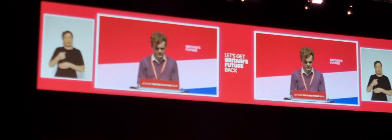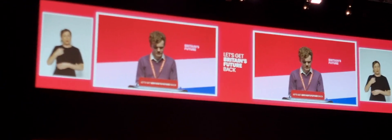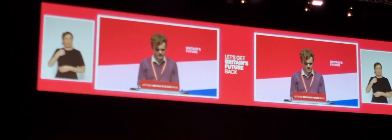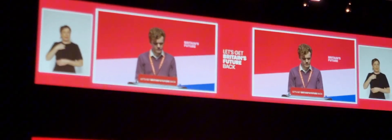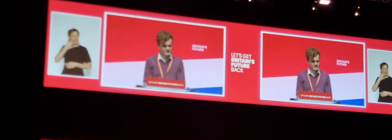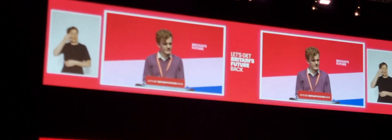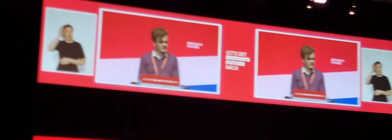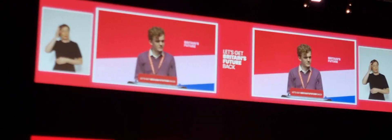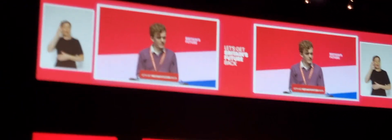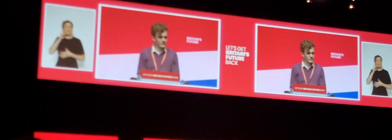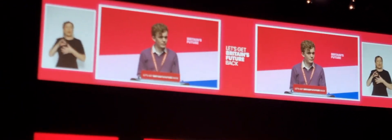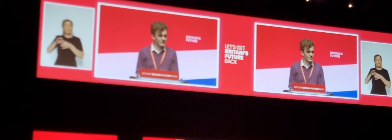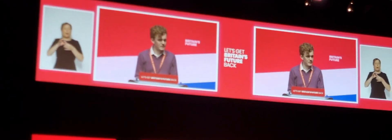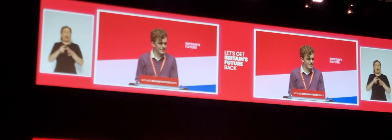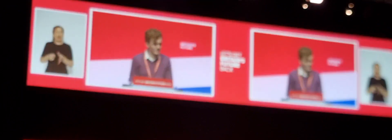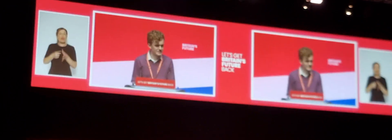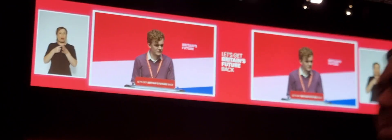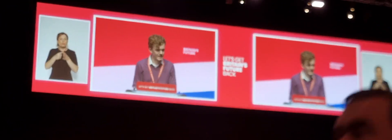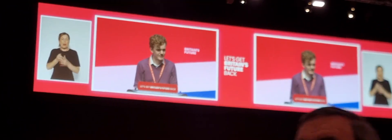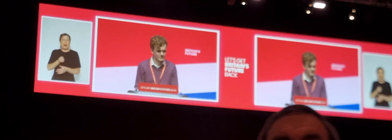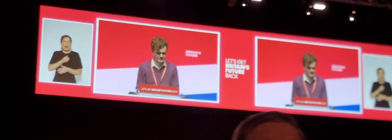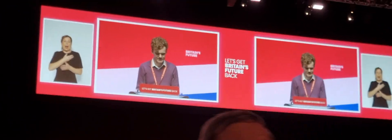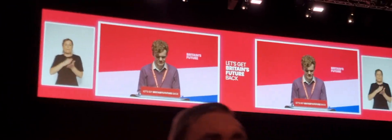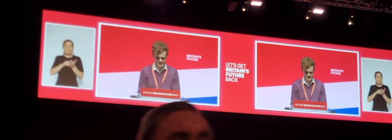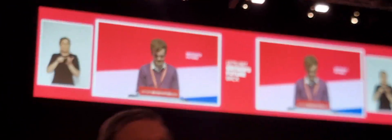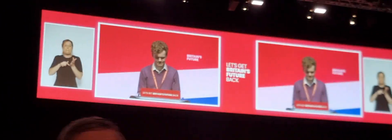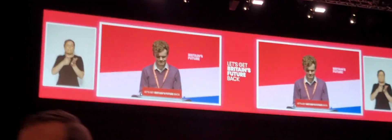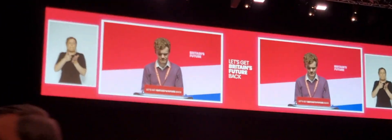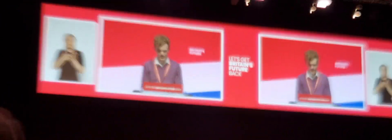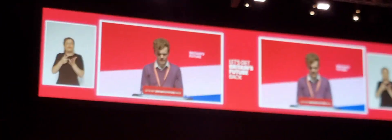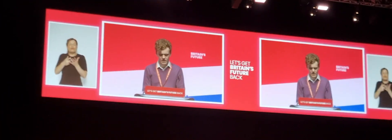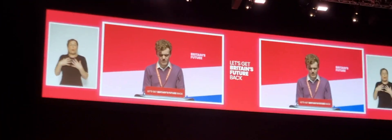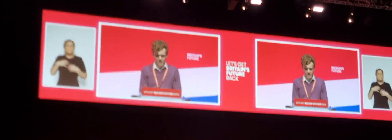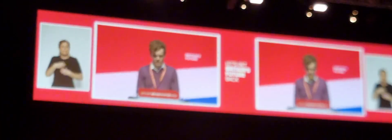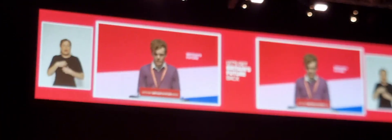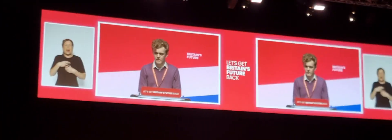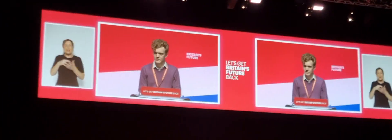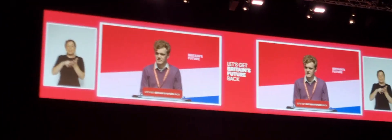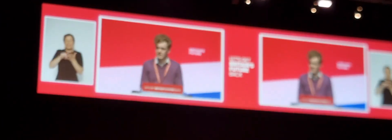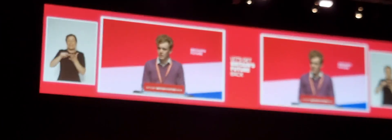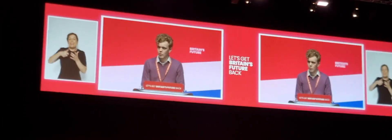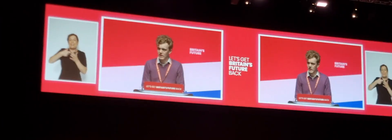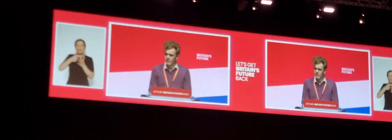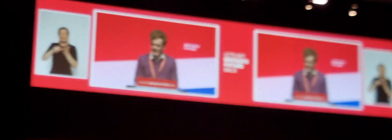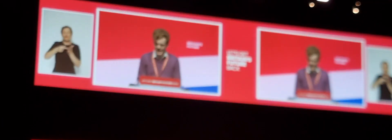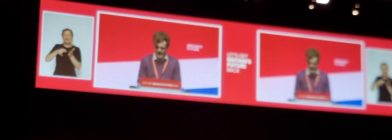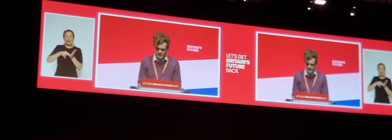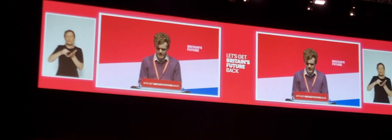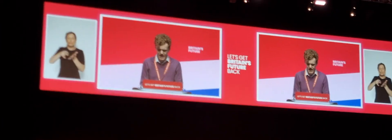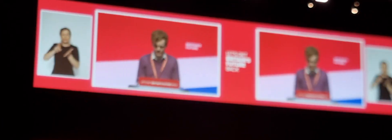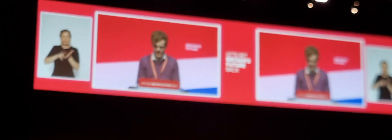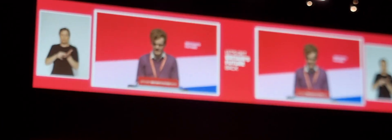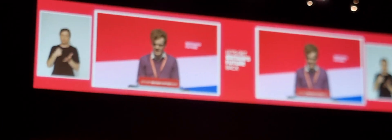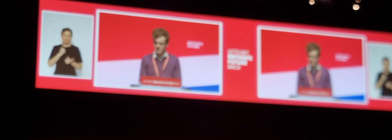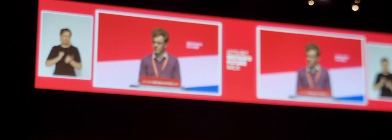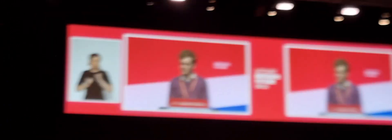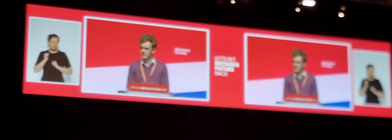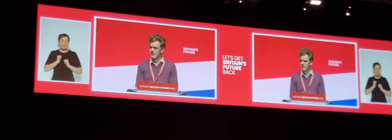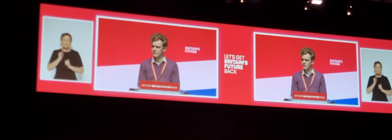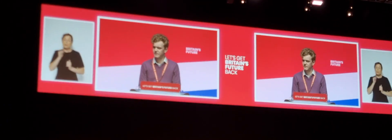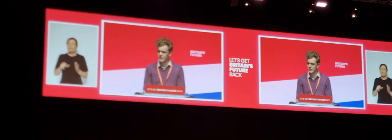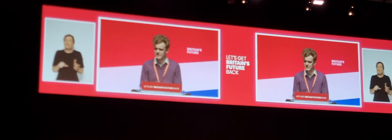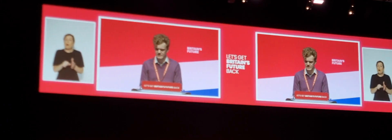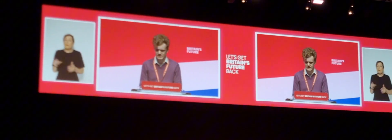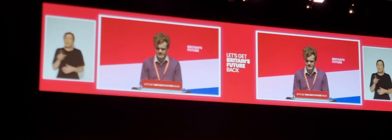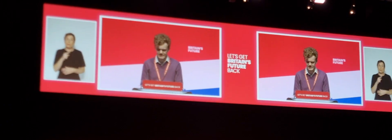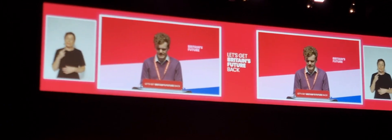at our combined authority under our phenomenal Labour Metro Mayor, Dr. Nick Johnson. At conference, we are being held back by a national government